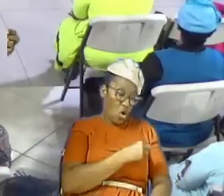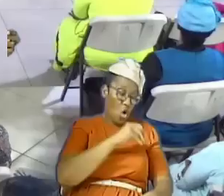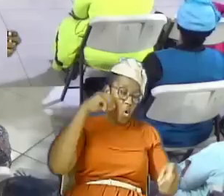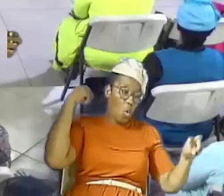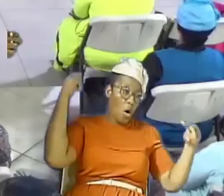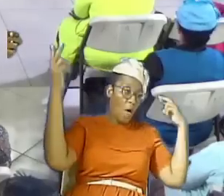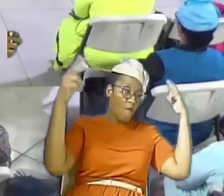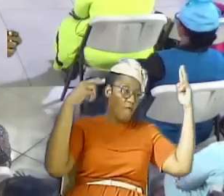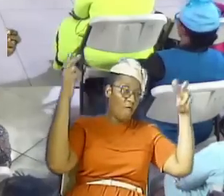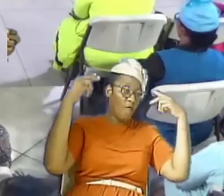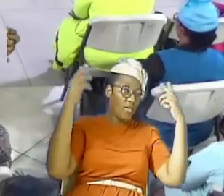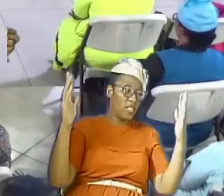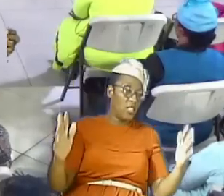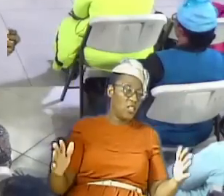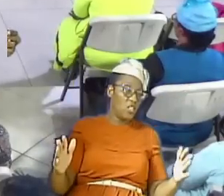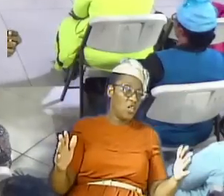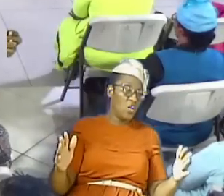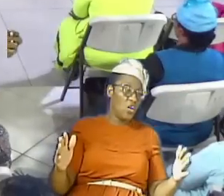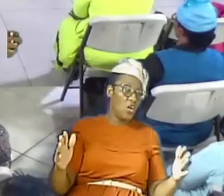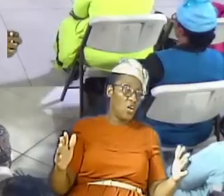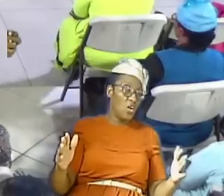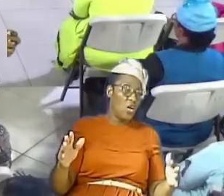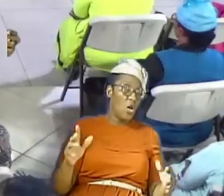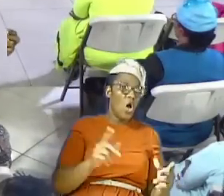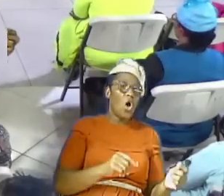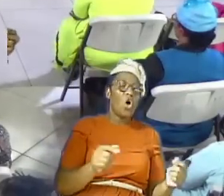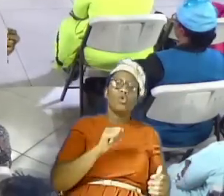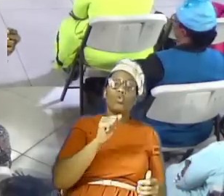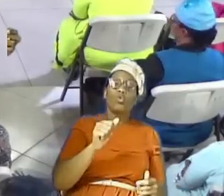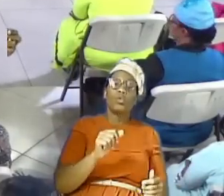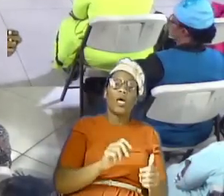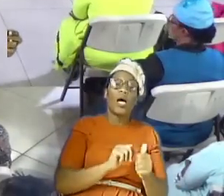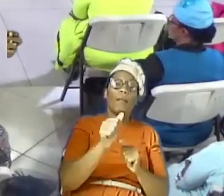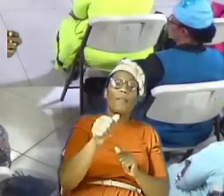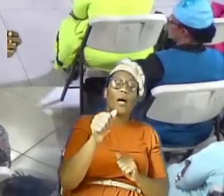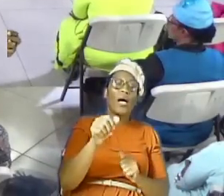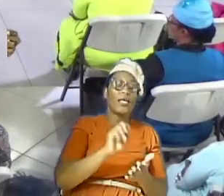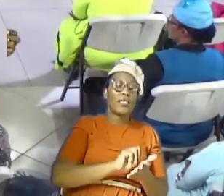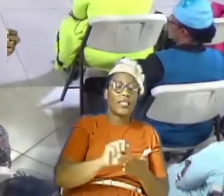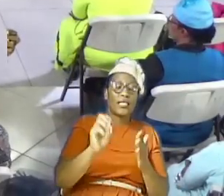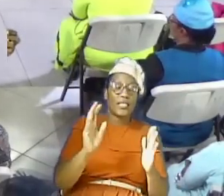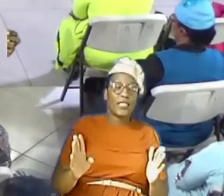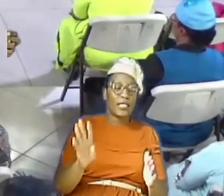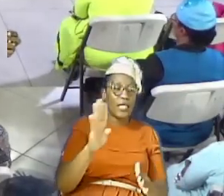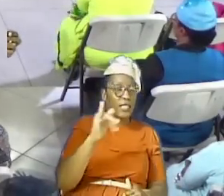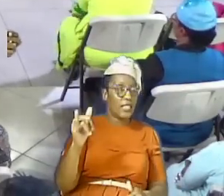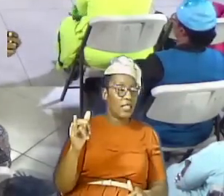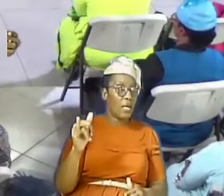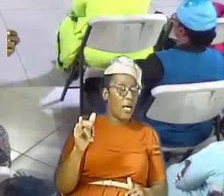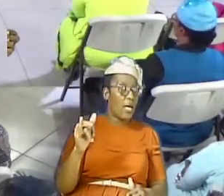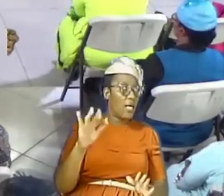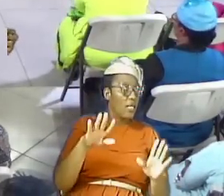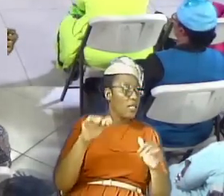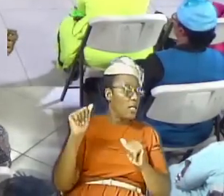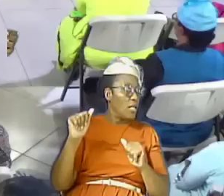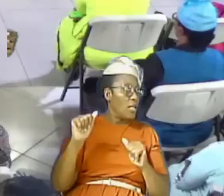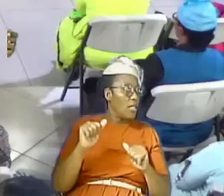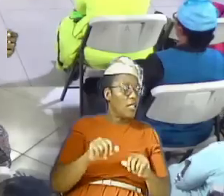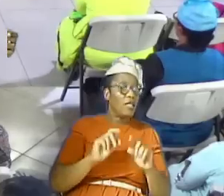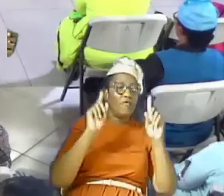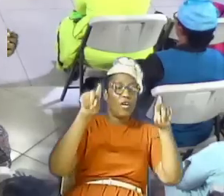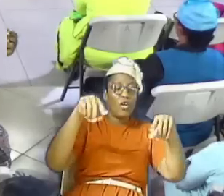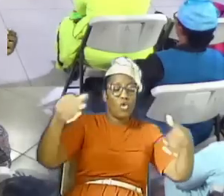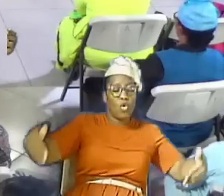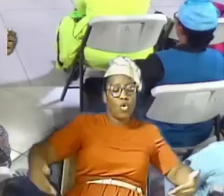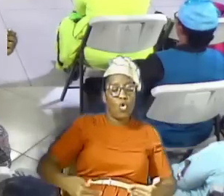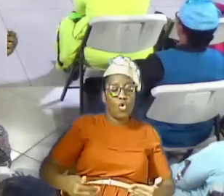are not going to pass them by. So we're just going to fellowship. And as you leave and go to greet, amen,